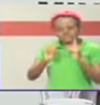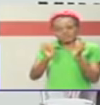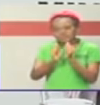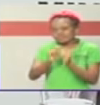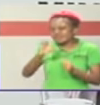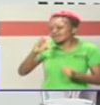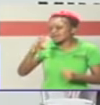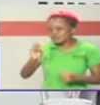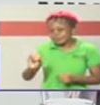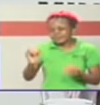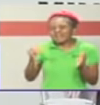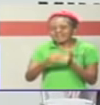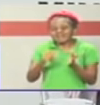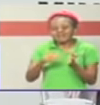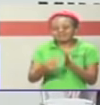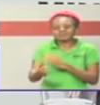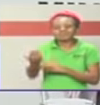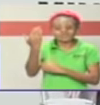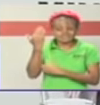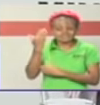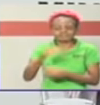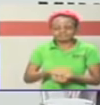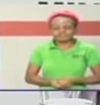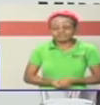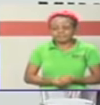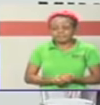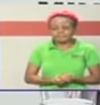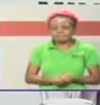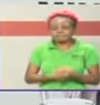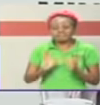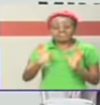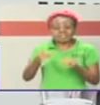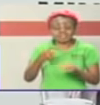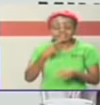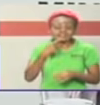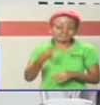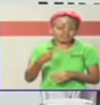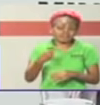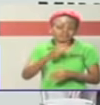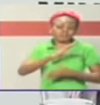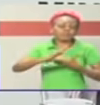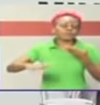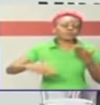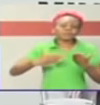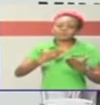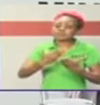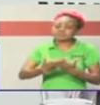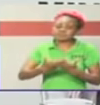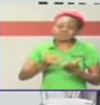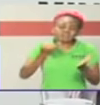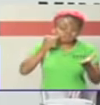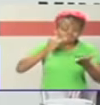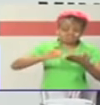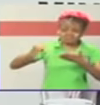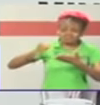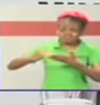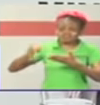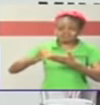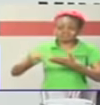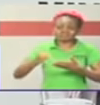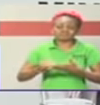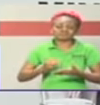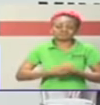morning, we can confirm that all our investigations to date,